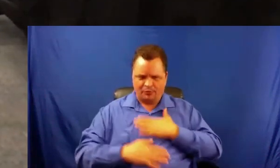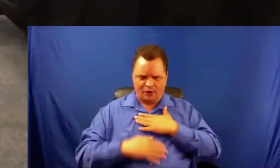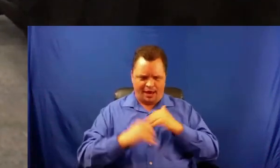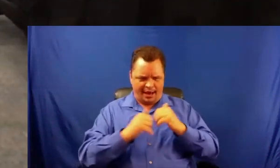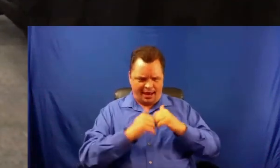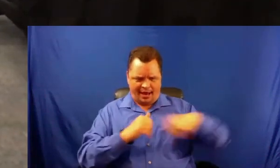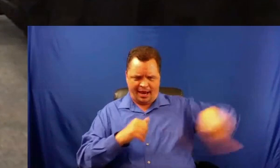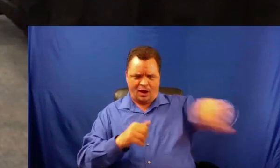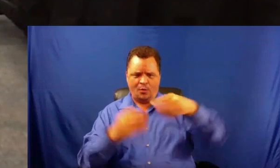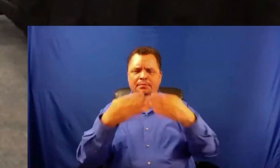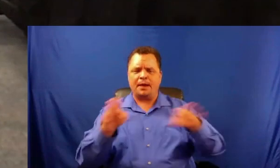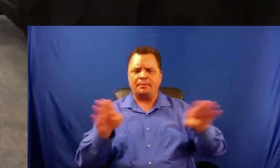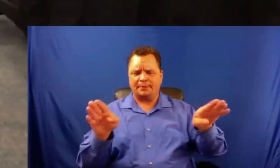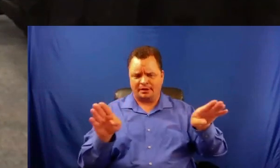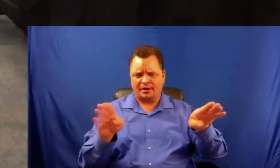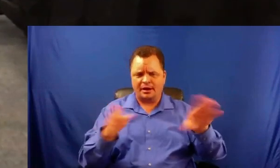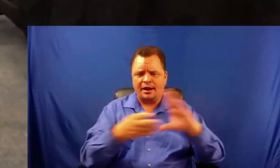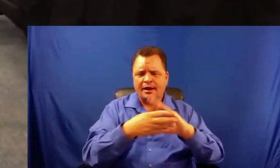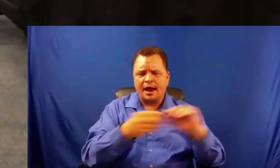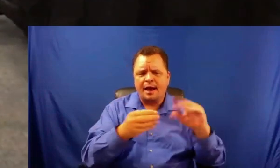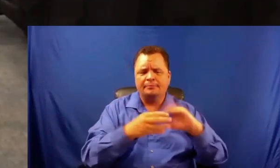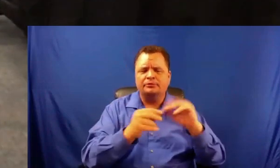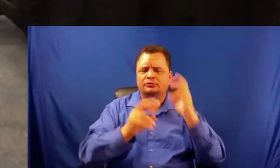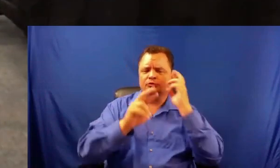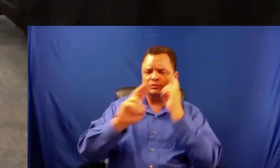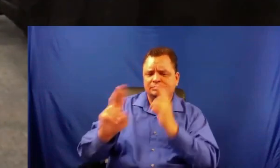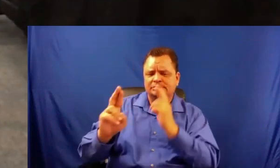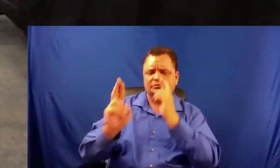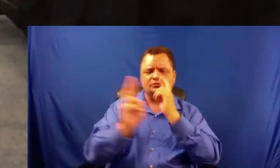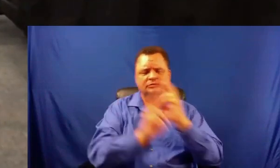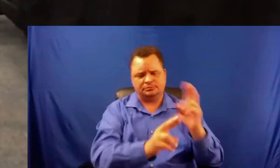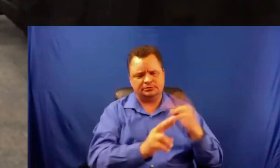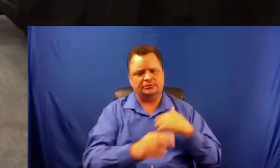approached today. Hear, hear.